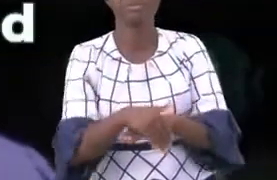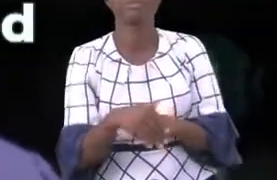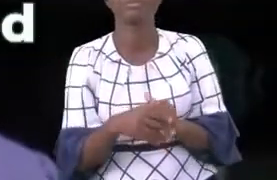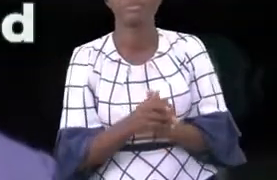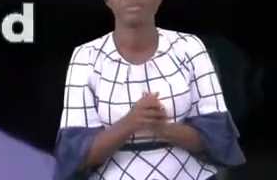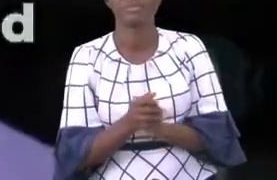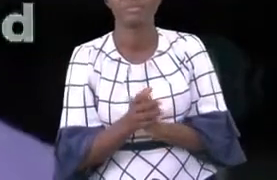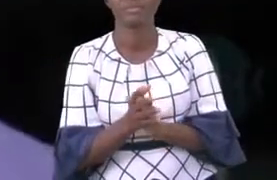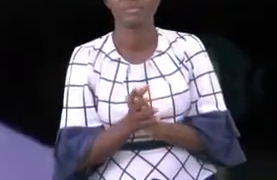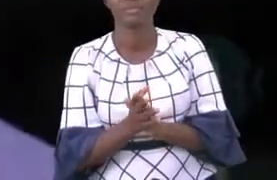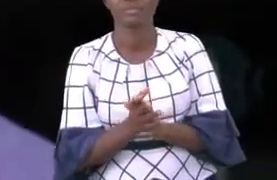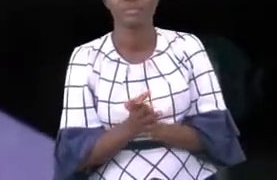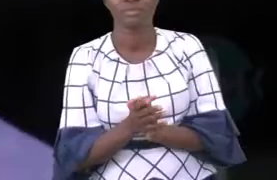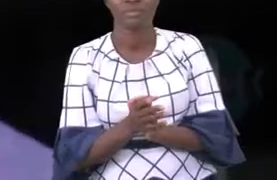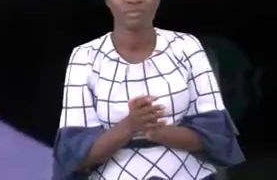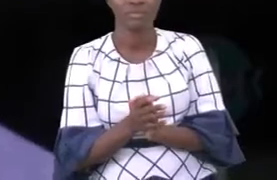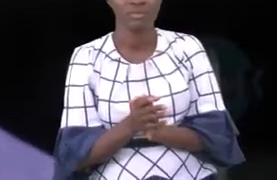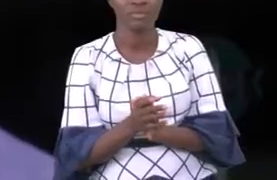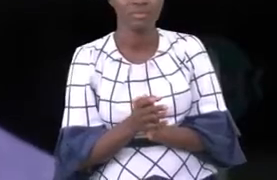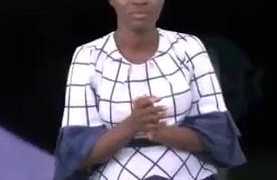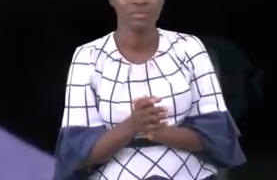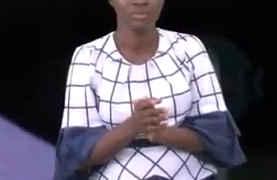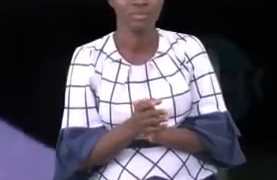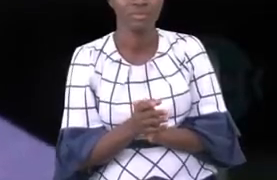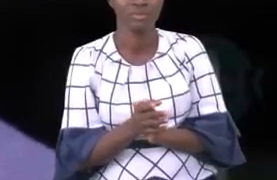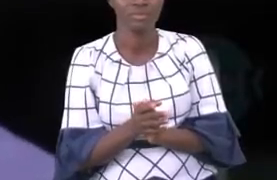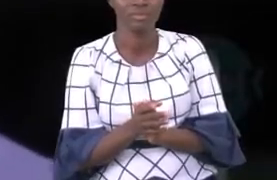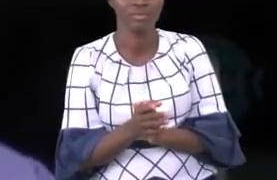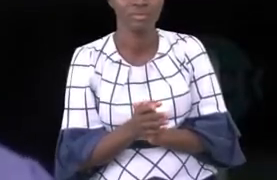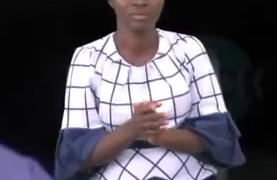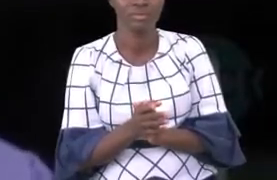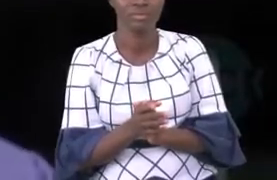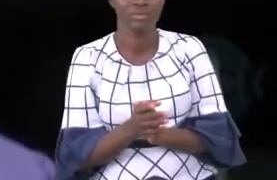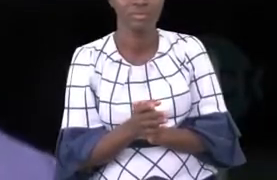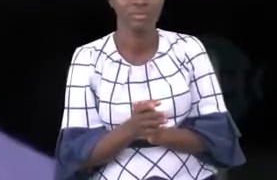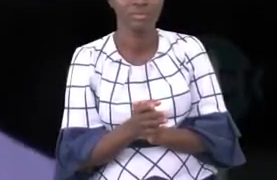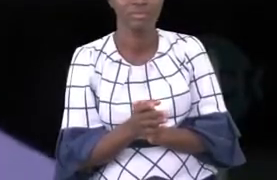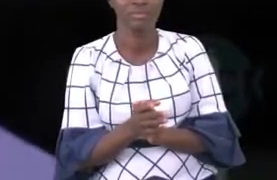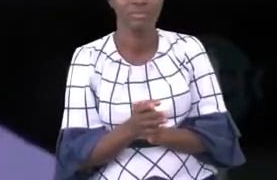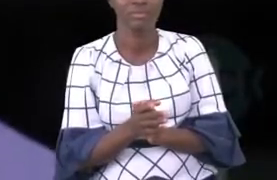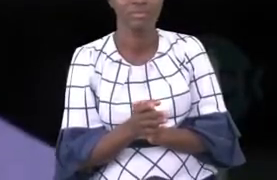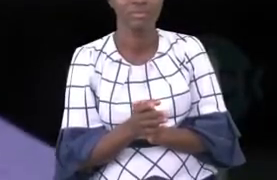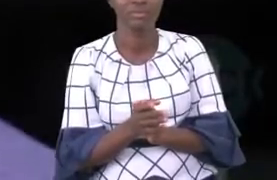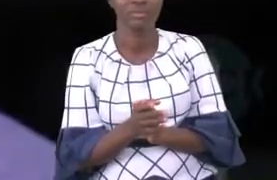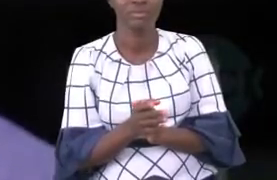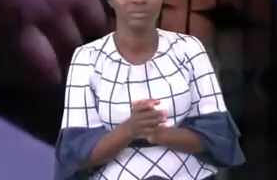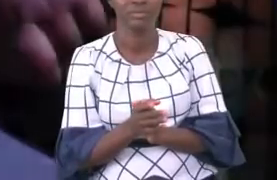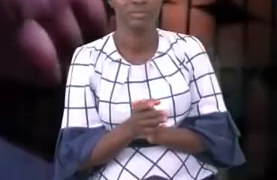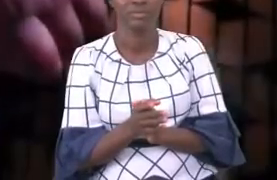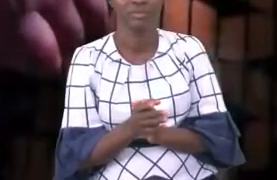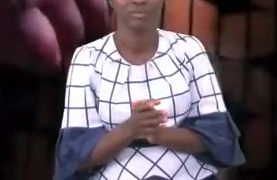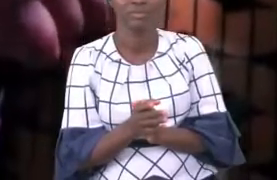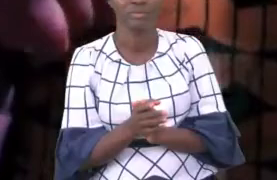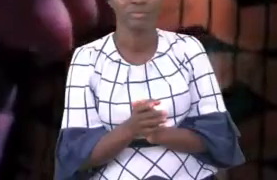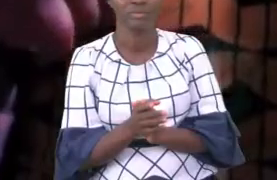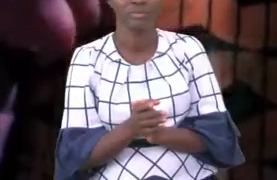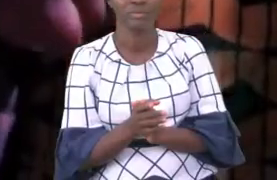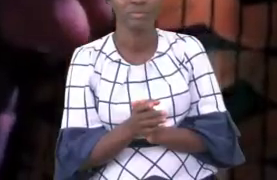Some miracles are difficult to believe, but I'm a living testimony that miracles do occur.